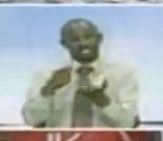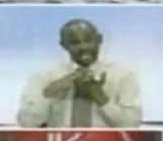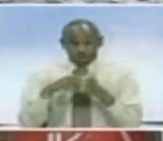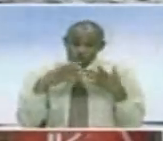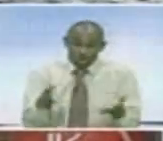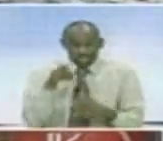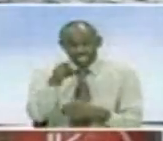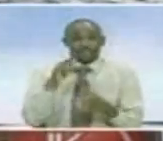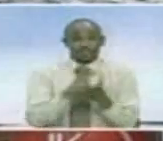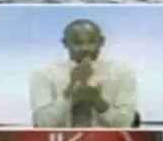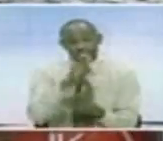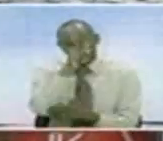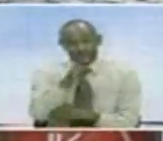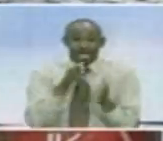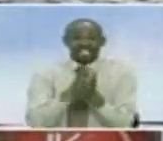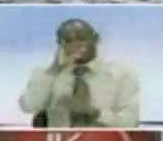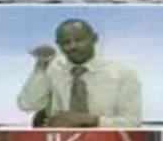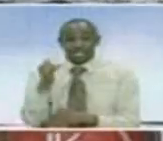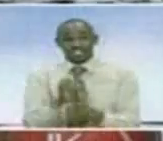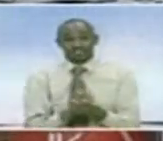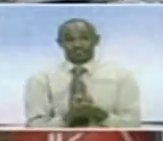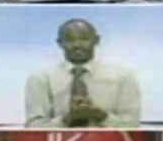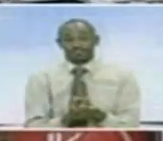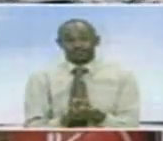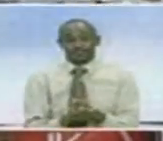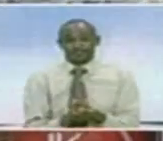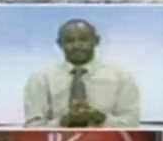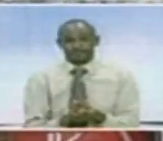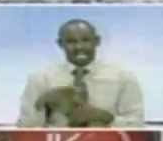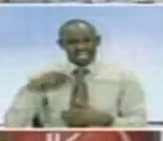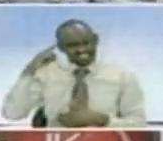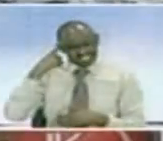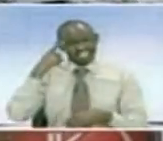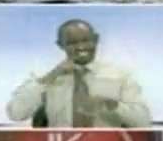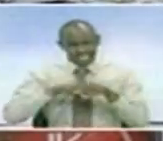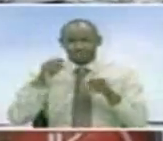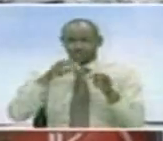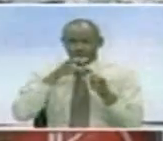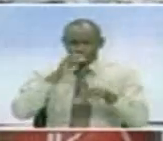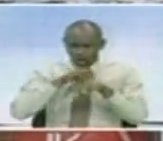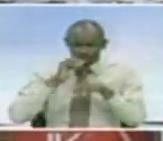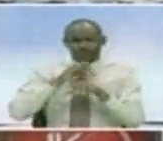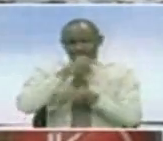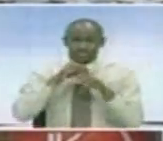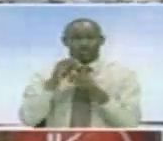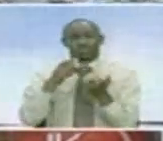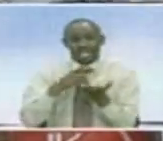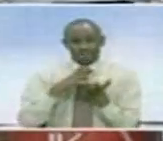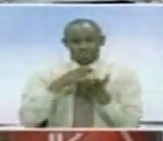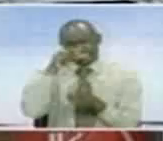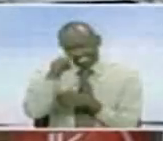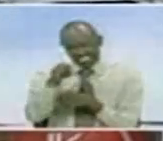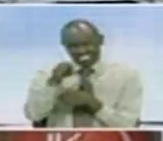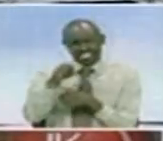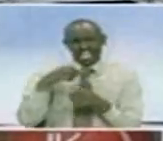or is this just between them and Jubilee? I think when calls are made for national dialogue, those calls